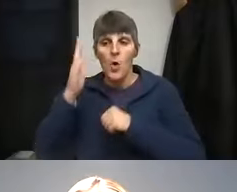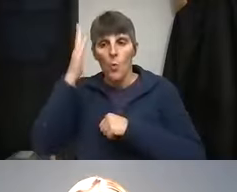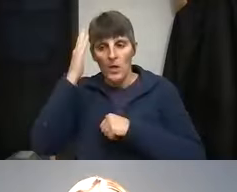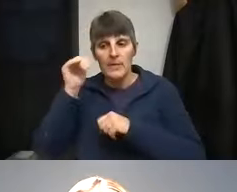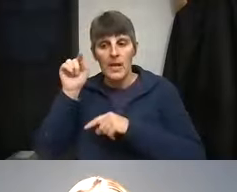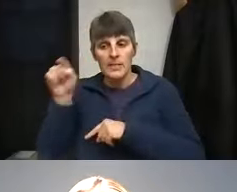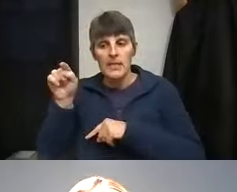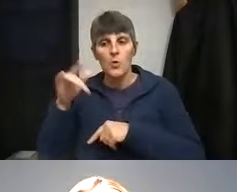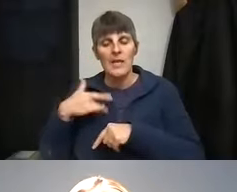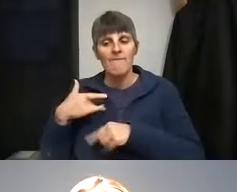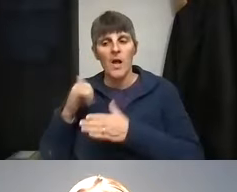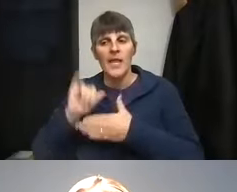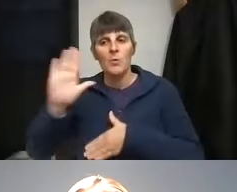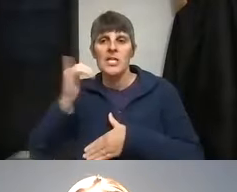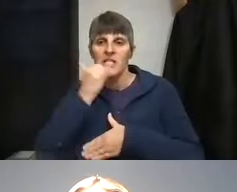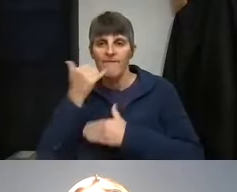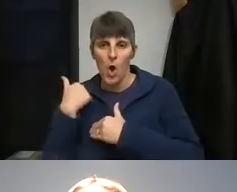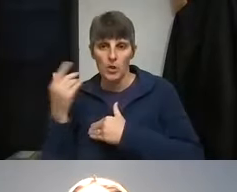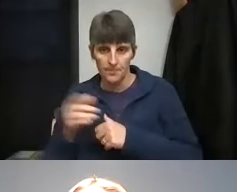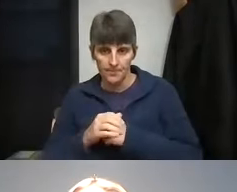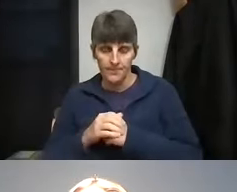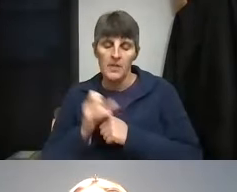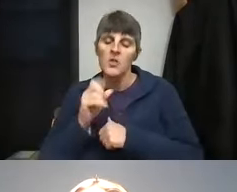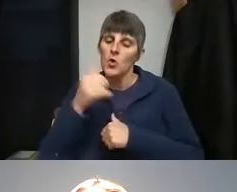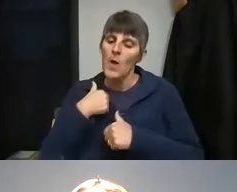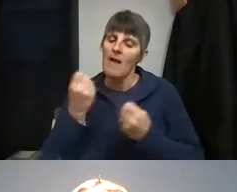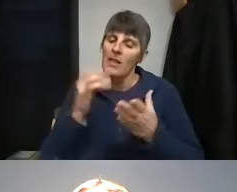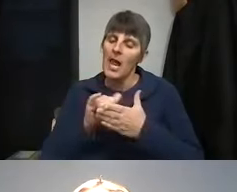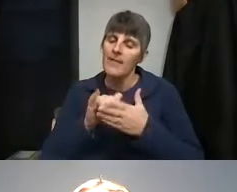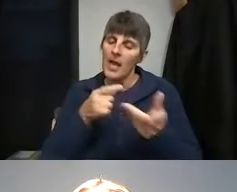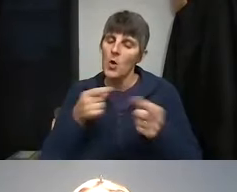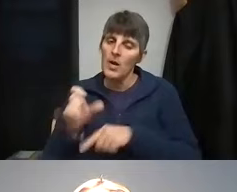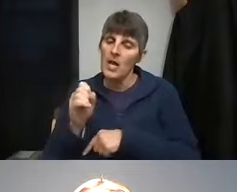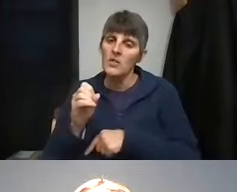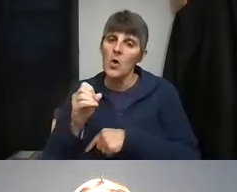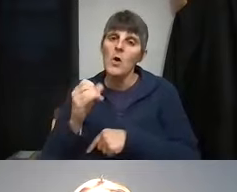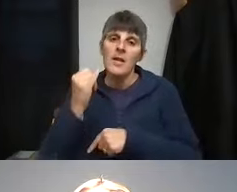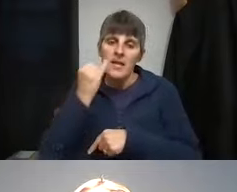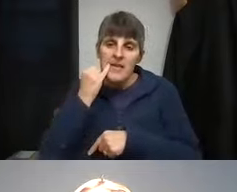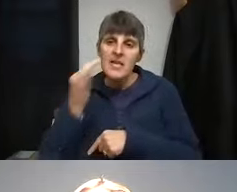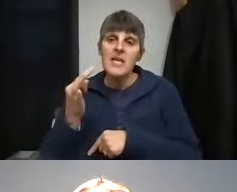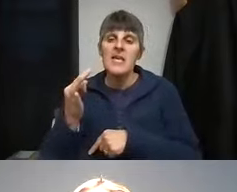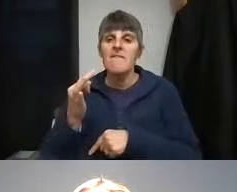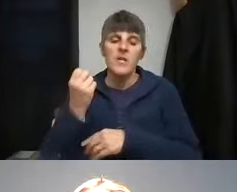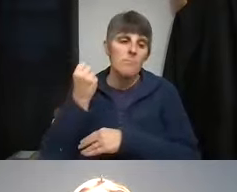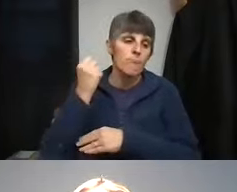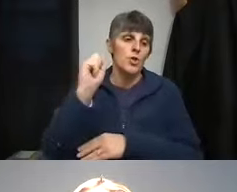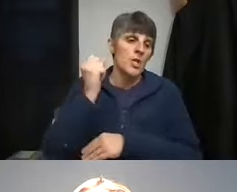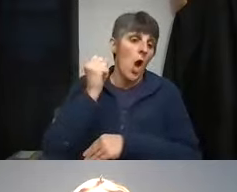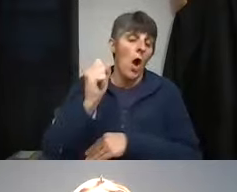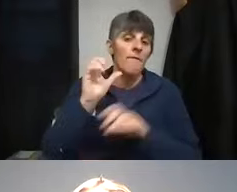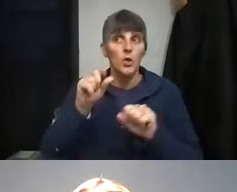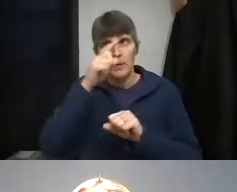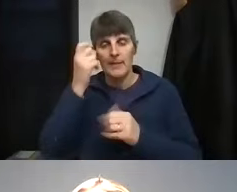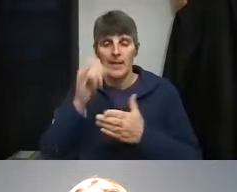he felt that it was his fault. So you have a lot of that going on. So if they're pushing off, pushing back, it could be because of